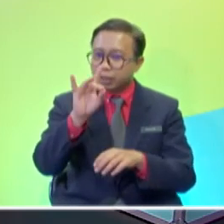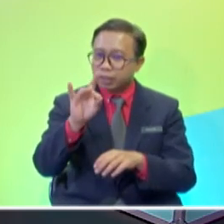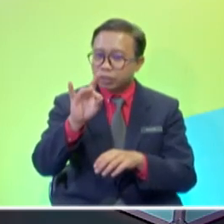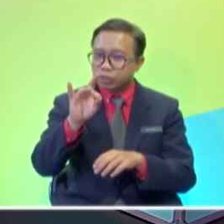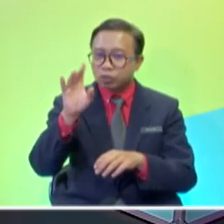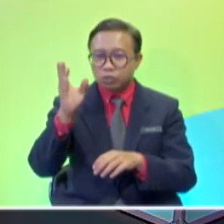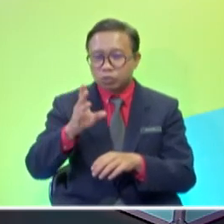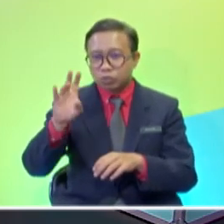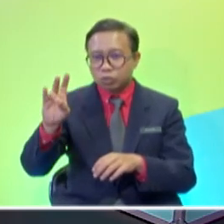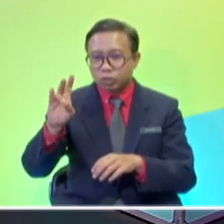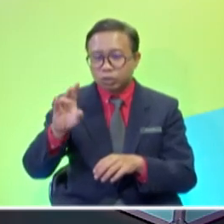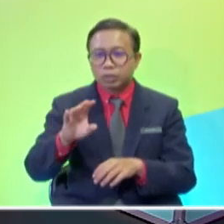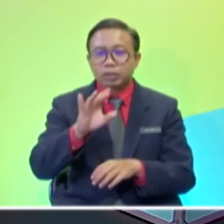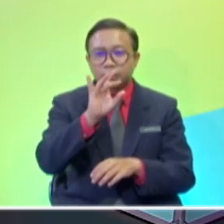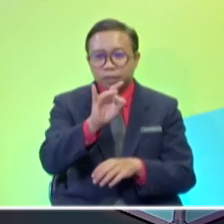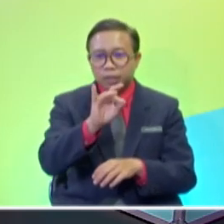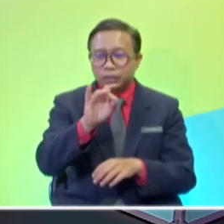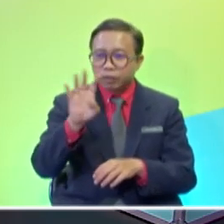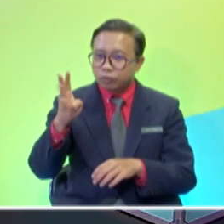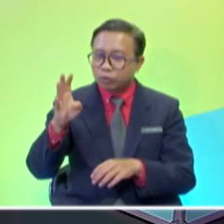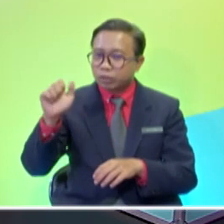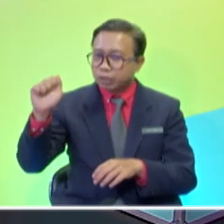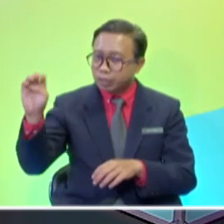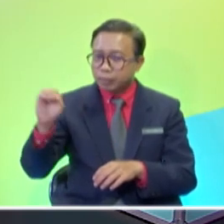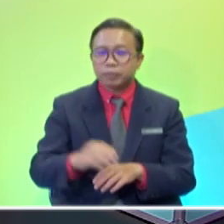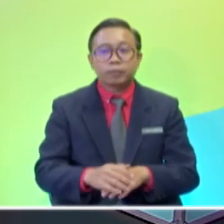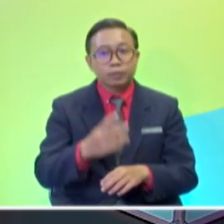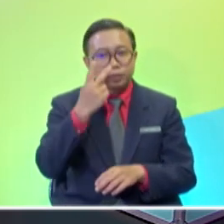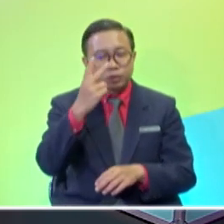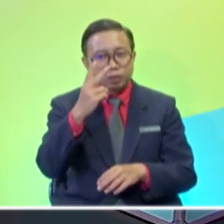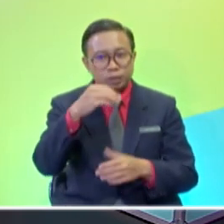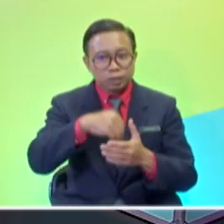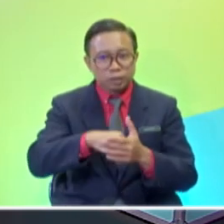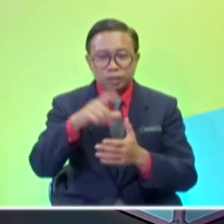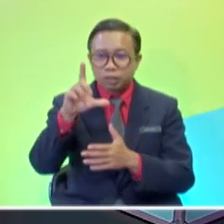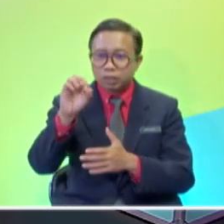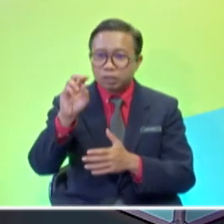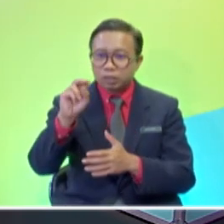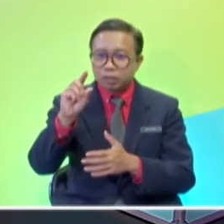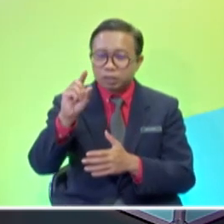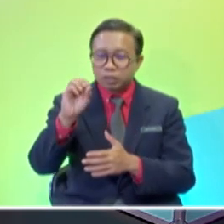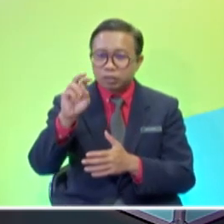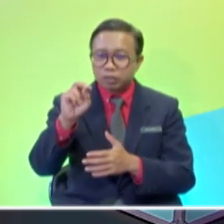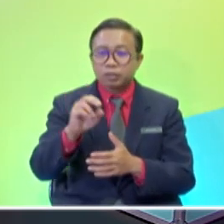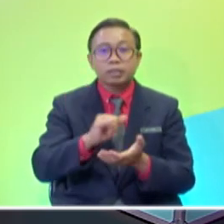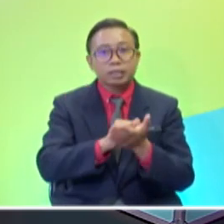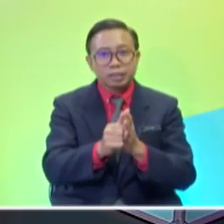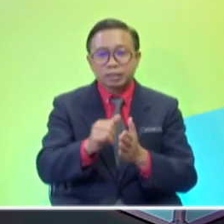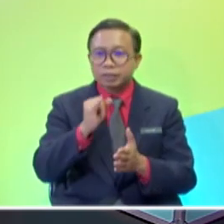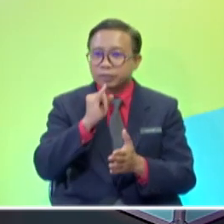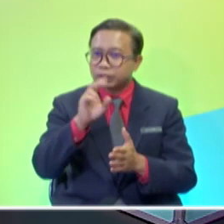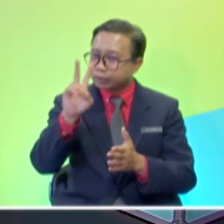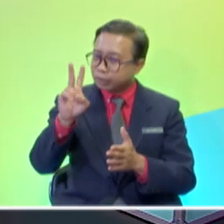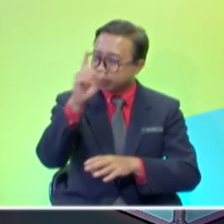at 10:14 a.m. Seeing the sights in London. This is the second day of